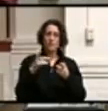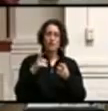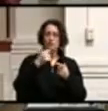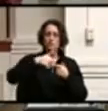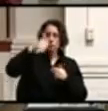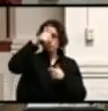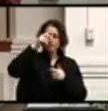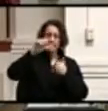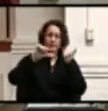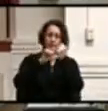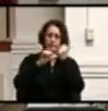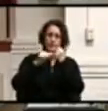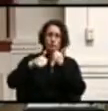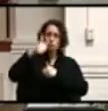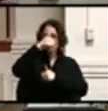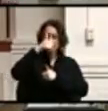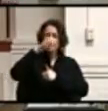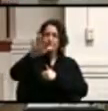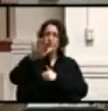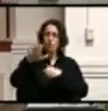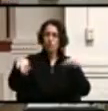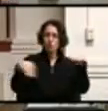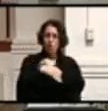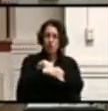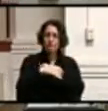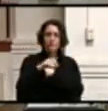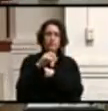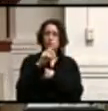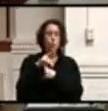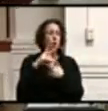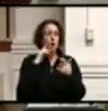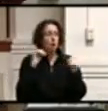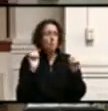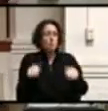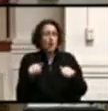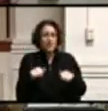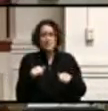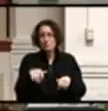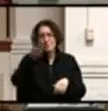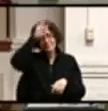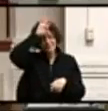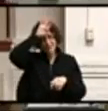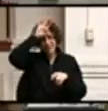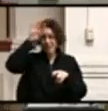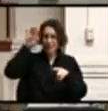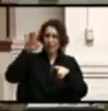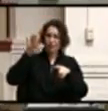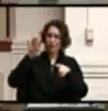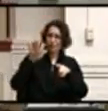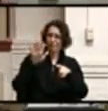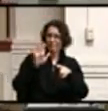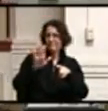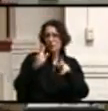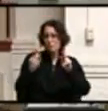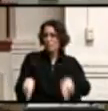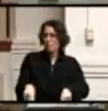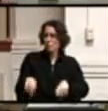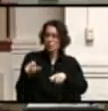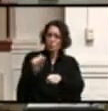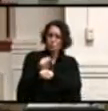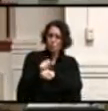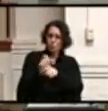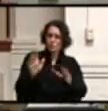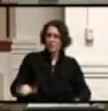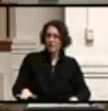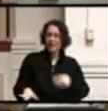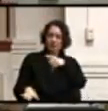and maybe the fire prevention office, but you may end up with a disabled firefighter someday. So you, by law, but also